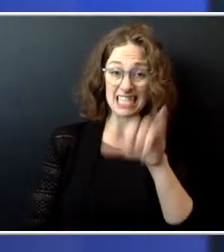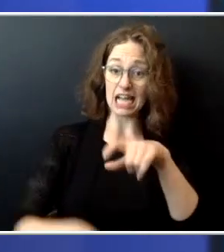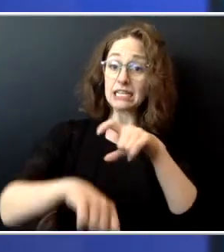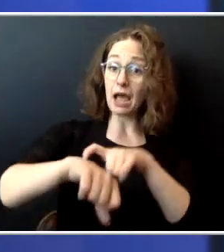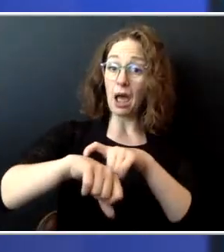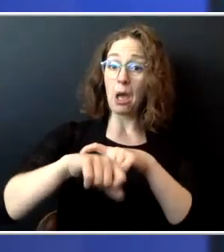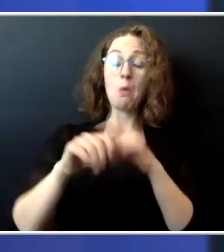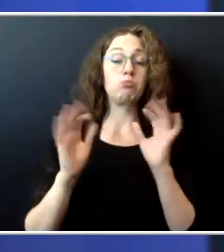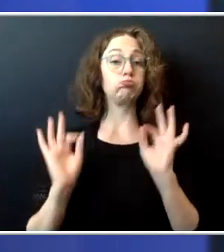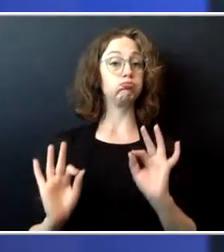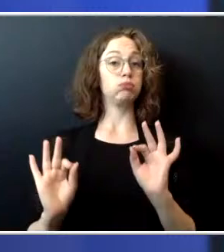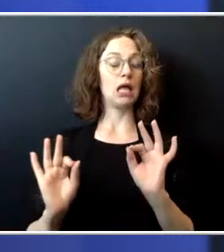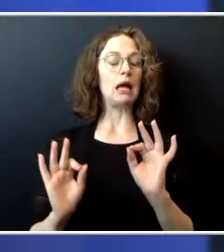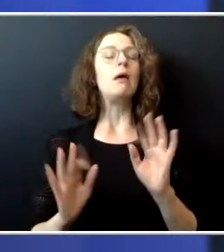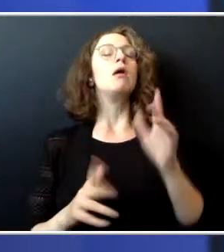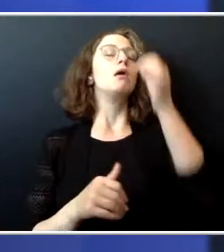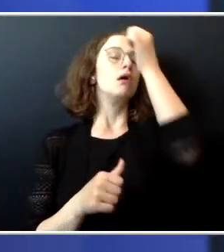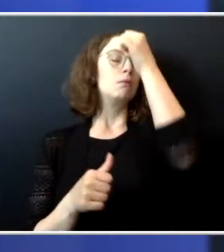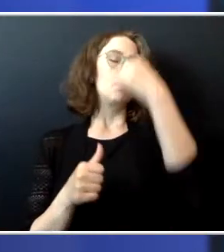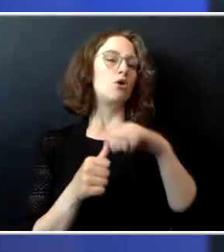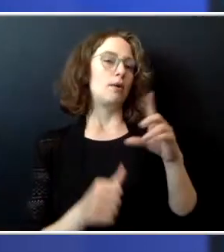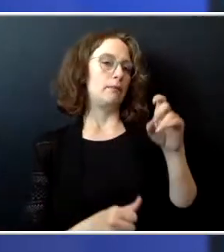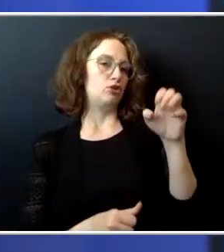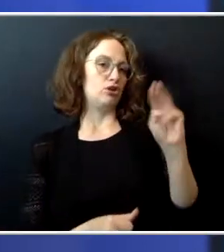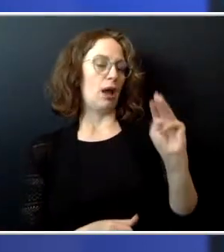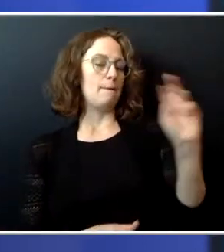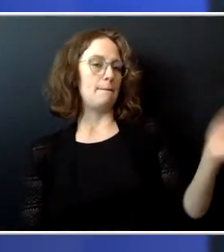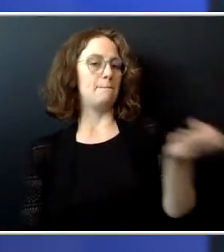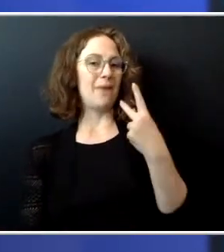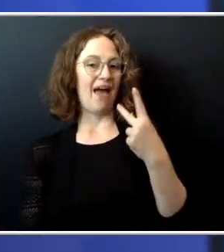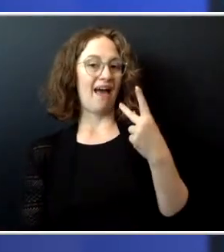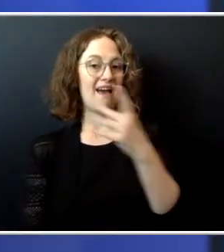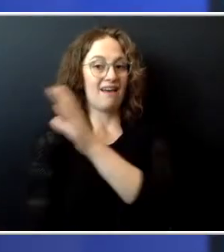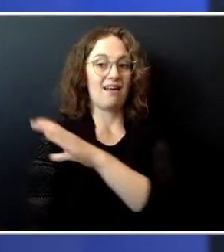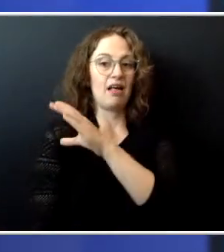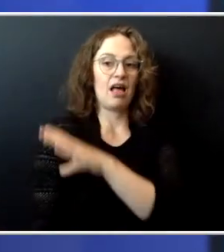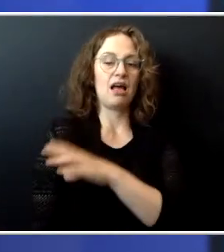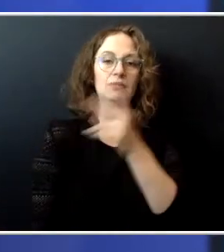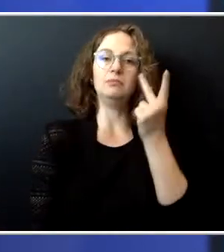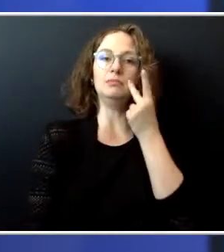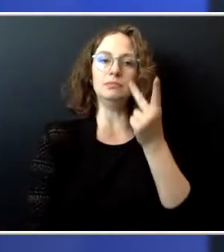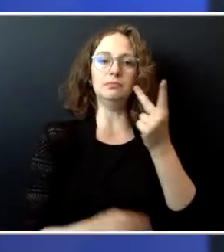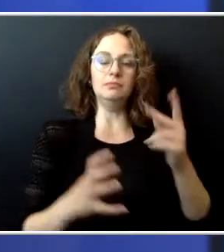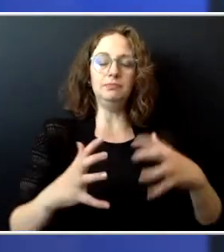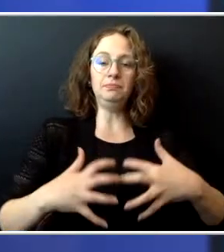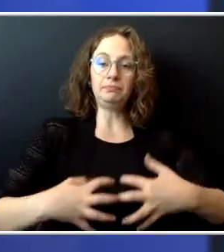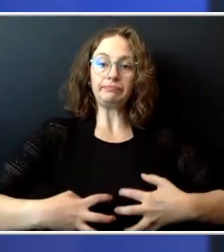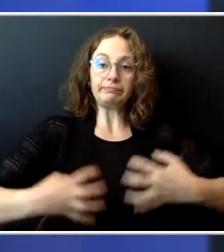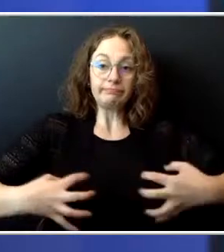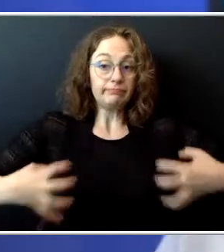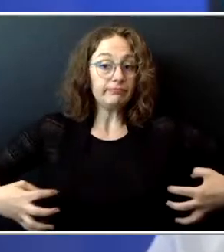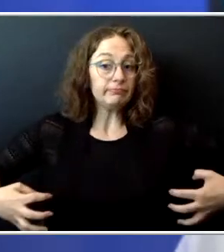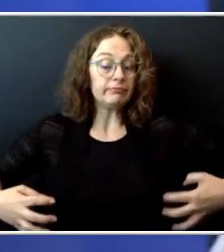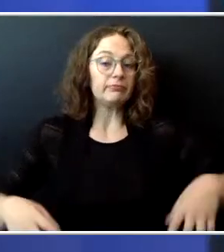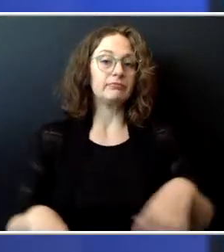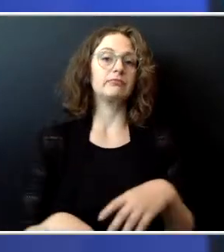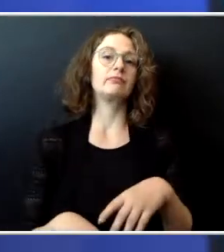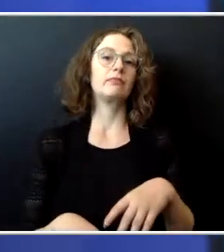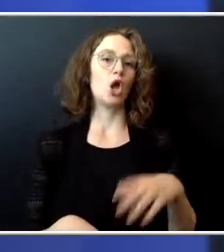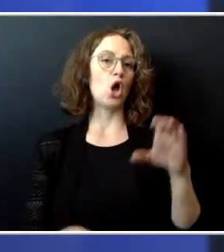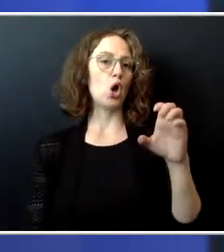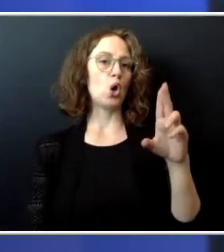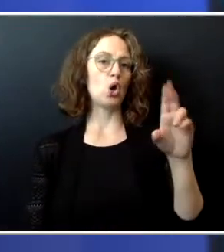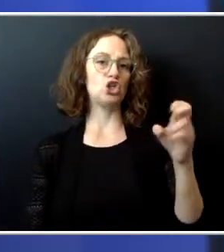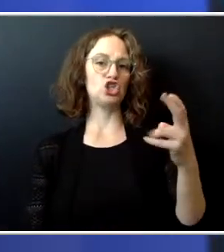to the clinic, and I saw that stretch mark. So the stretch mark for Cushing would be purple. People have stretch mark